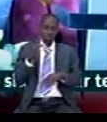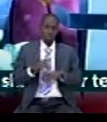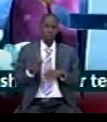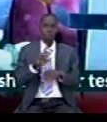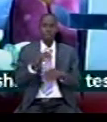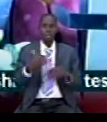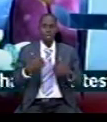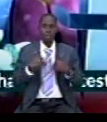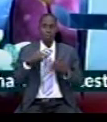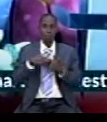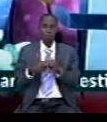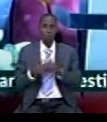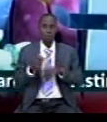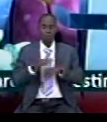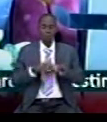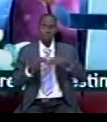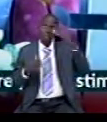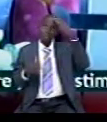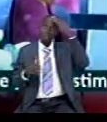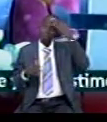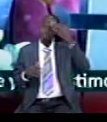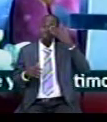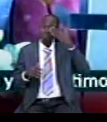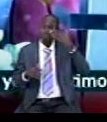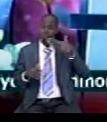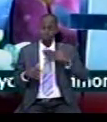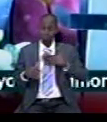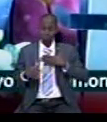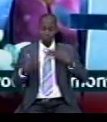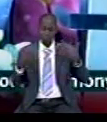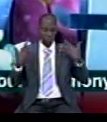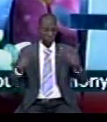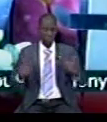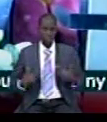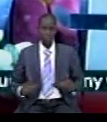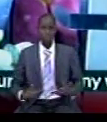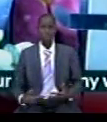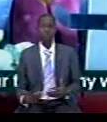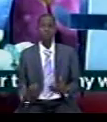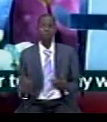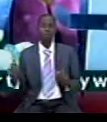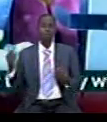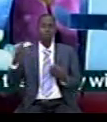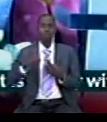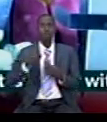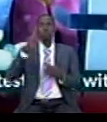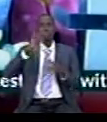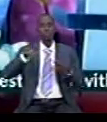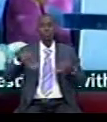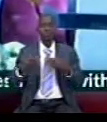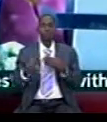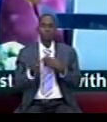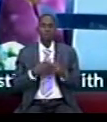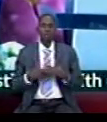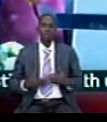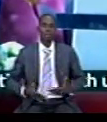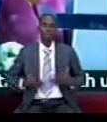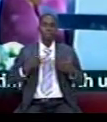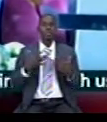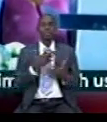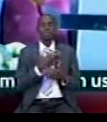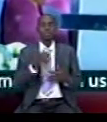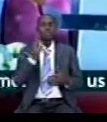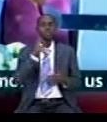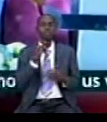put on my head, put on my eyes until I reached down, down, up, until God gave me life. I was refined, my